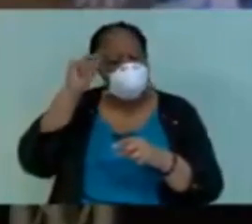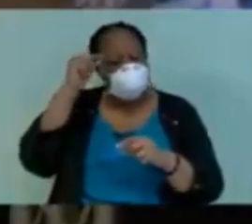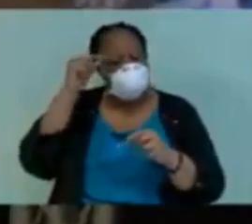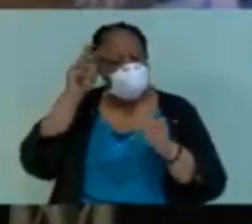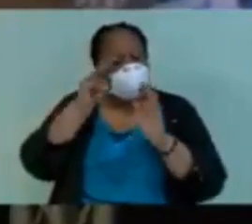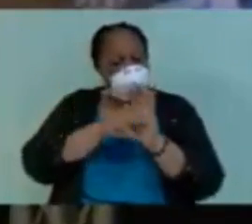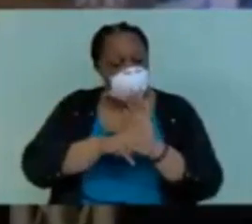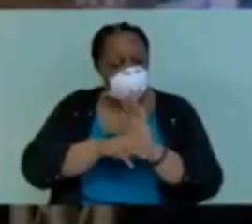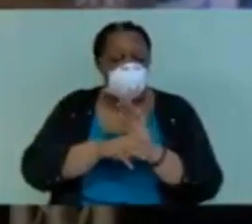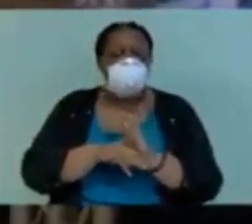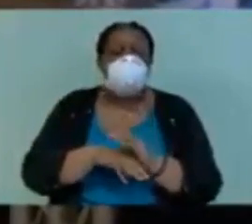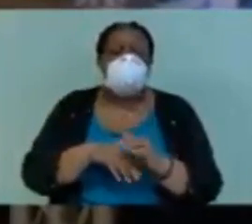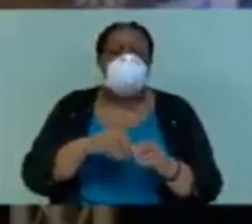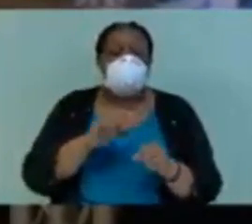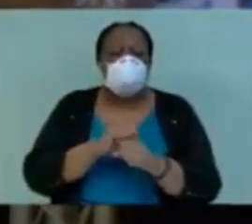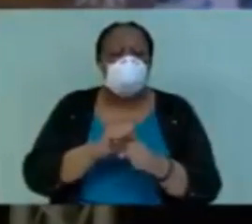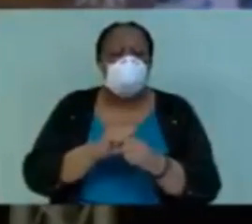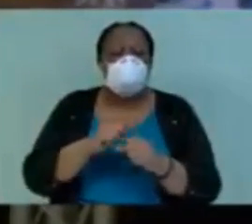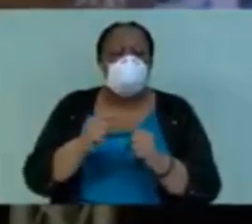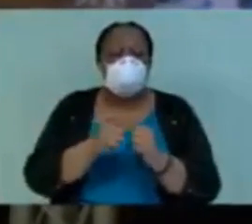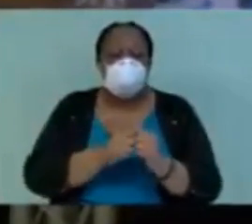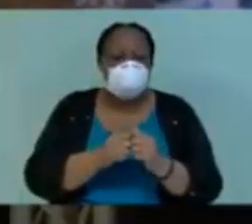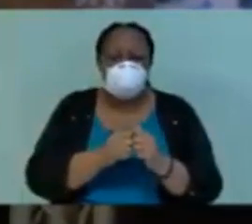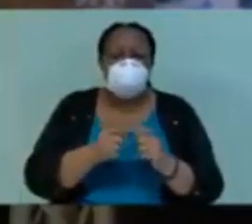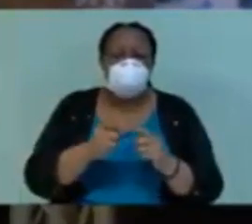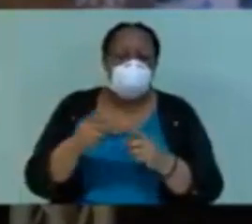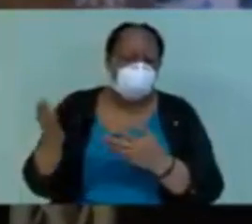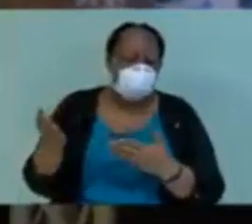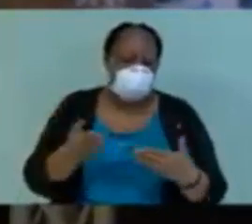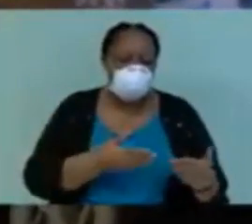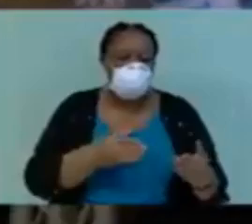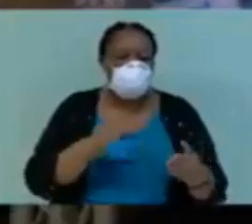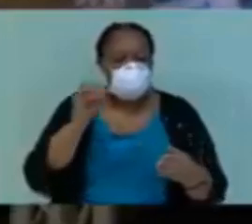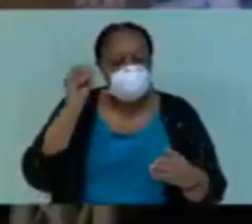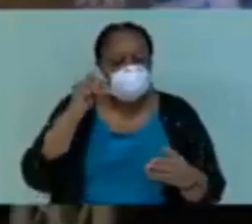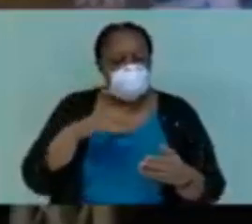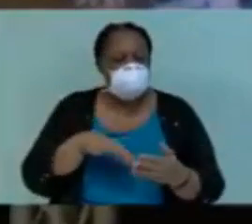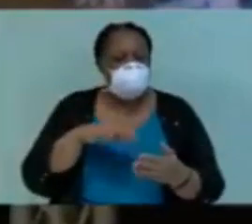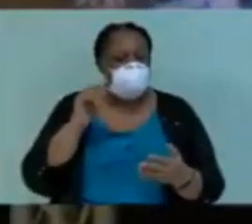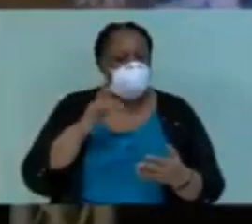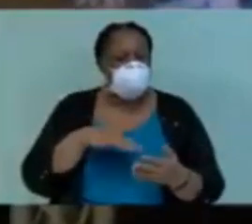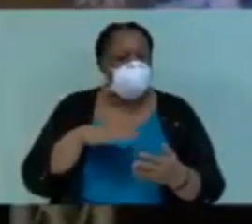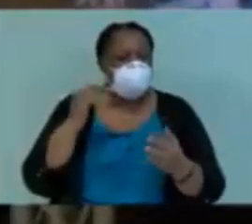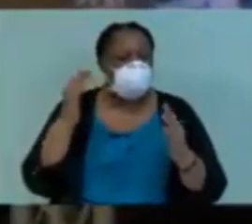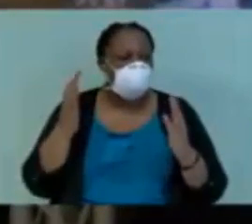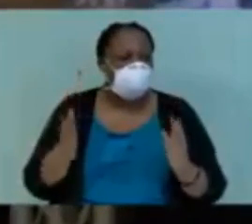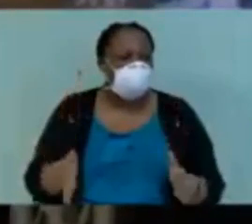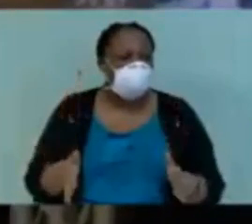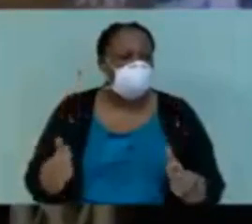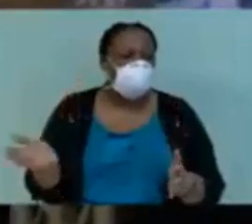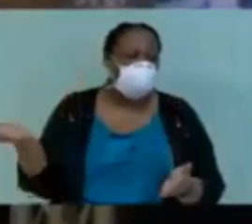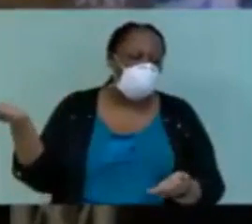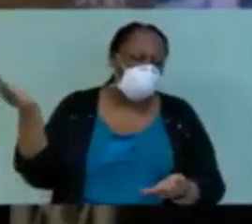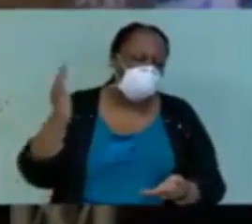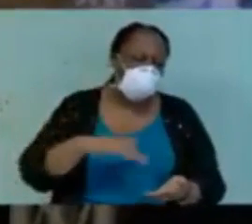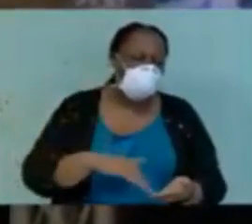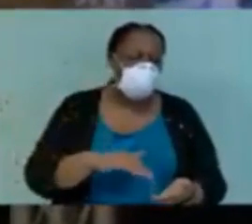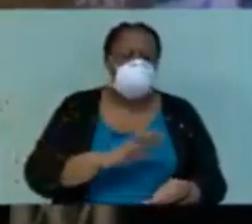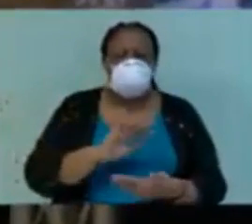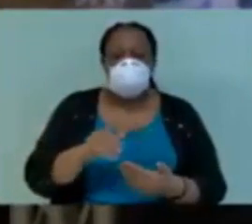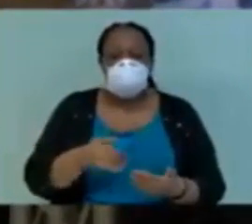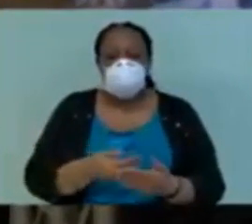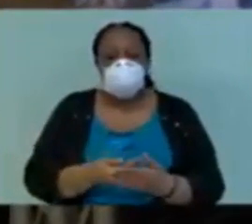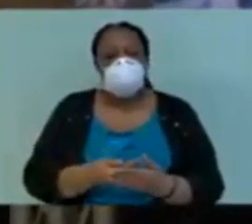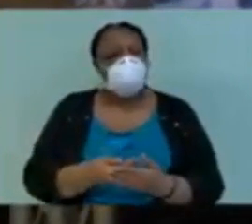of Education, Ministry of Foreign Affairs, Ministry of Health, St. Kitts and Nevis, Immigration,